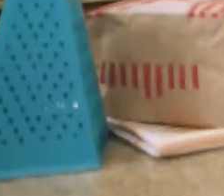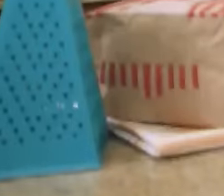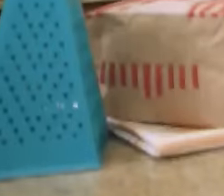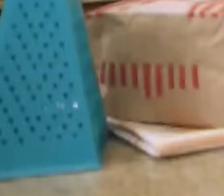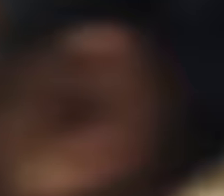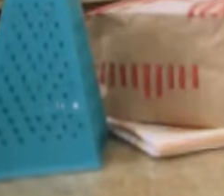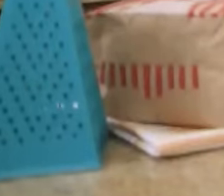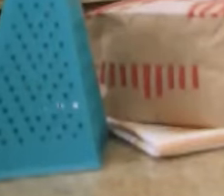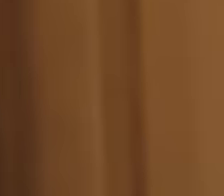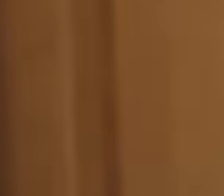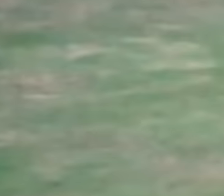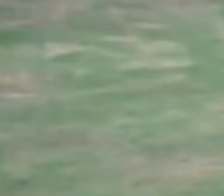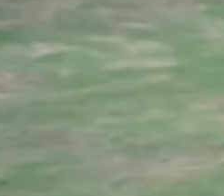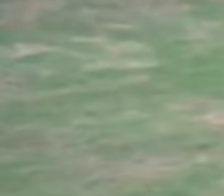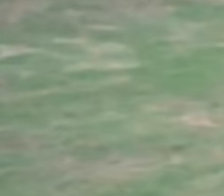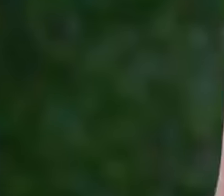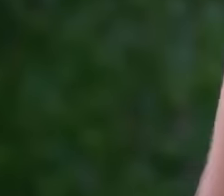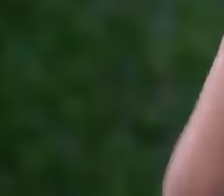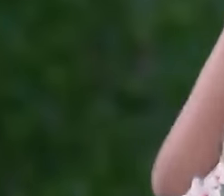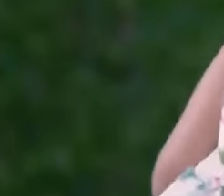ways.